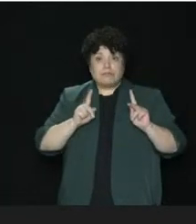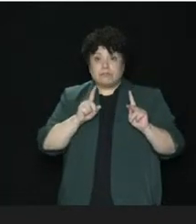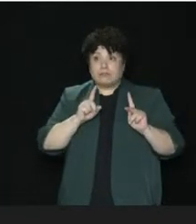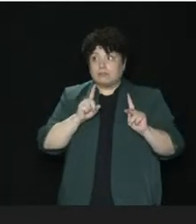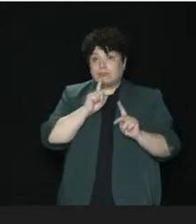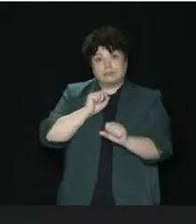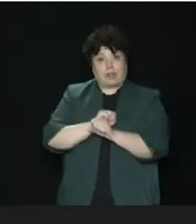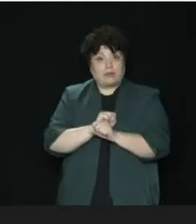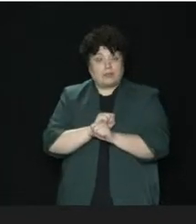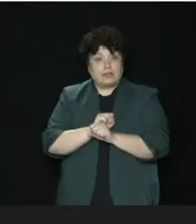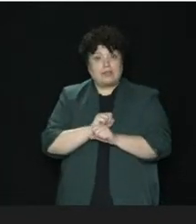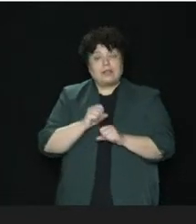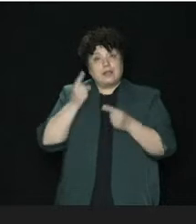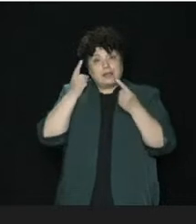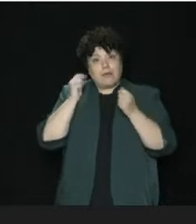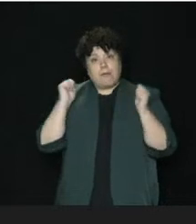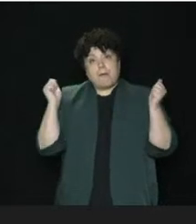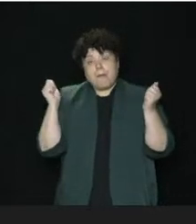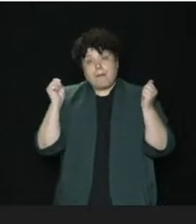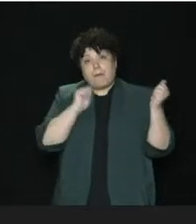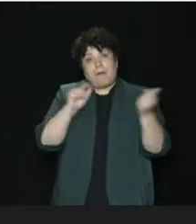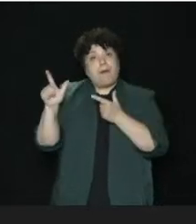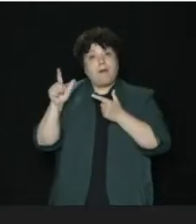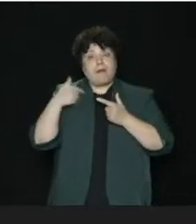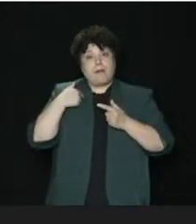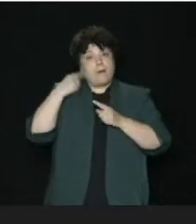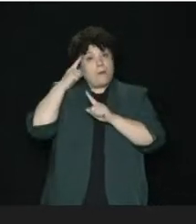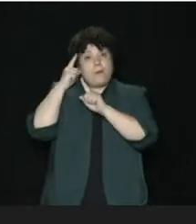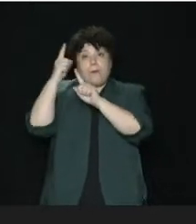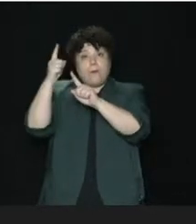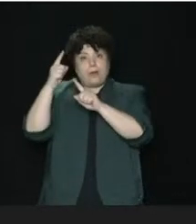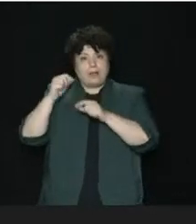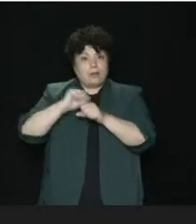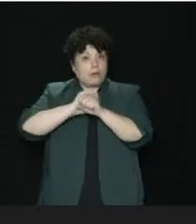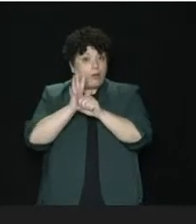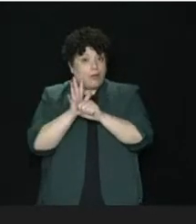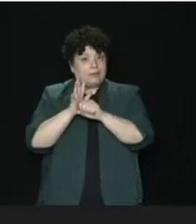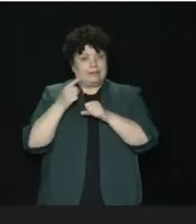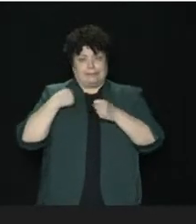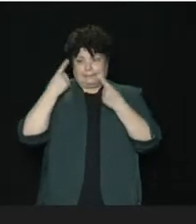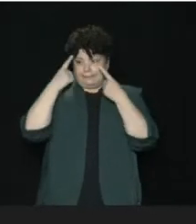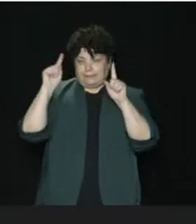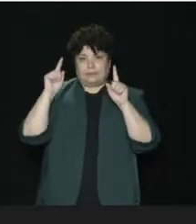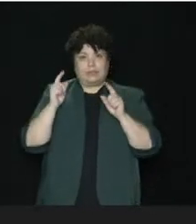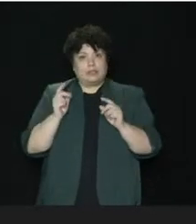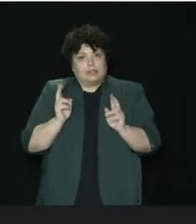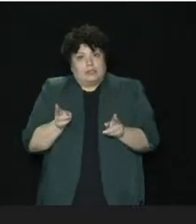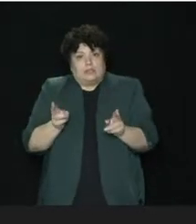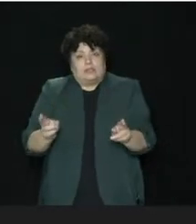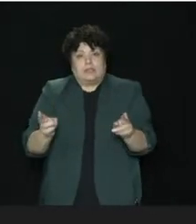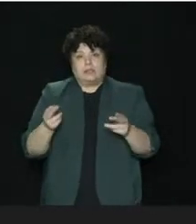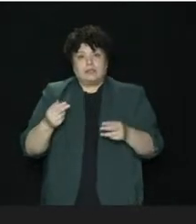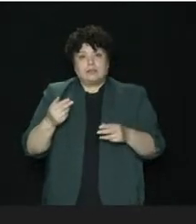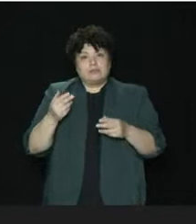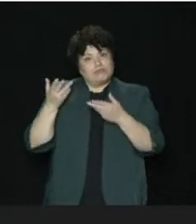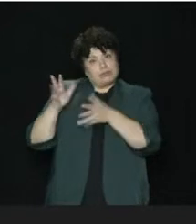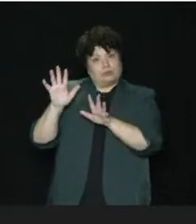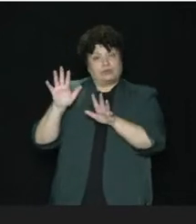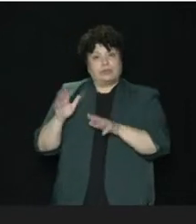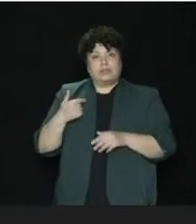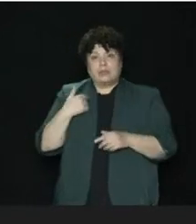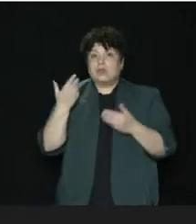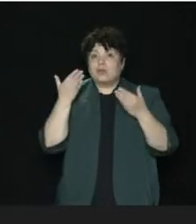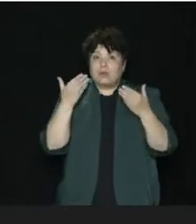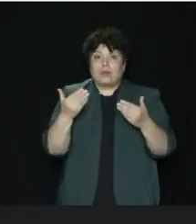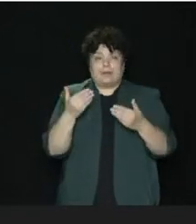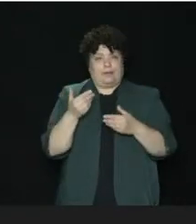all want to get through this pandemic as quickly as possible, and that means all of us getting vaccinated as quickly as